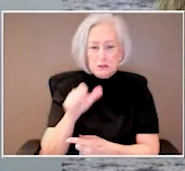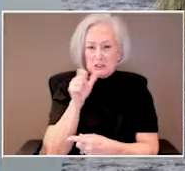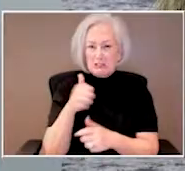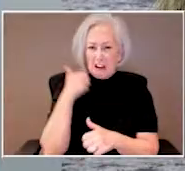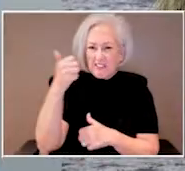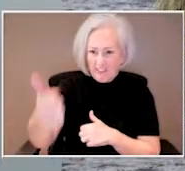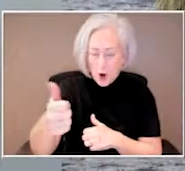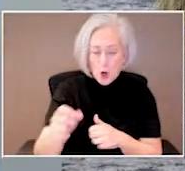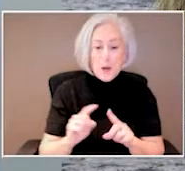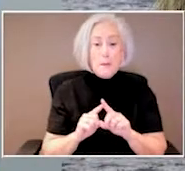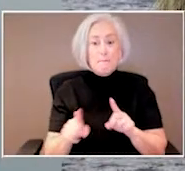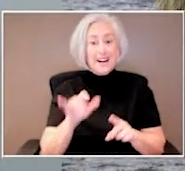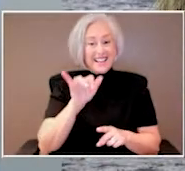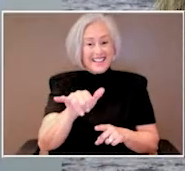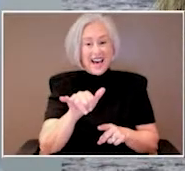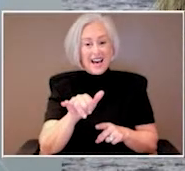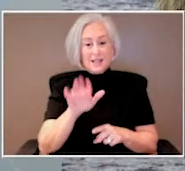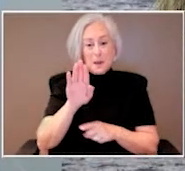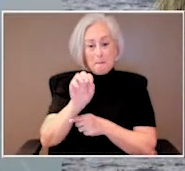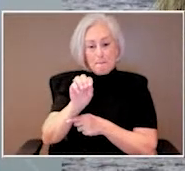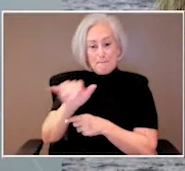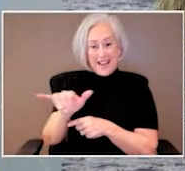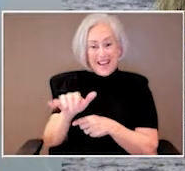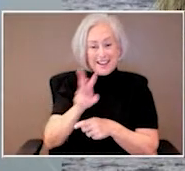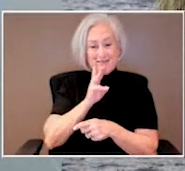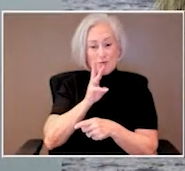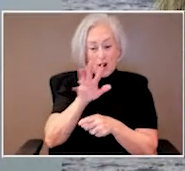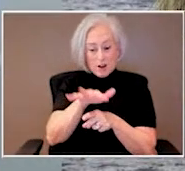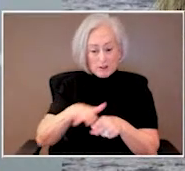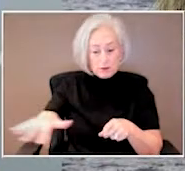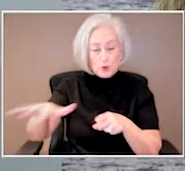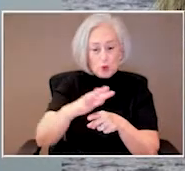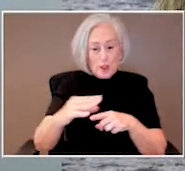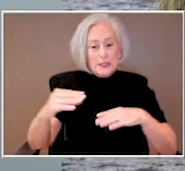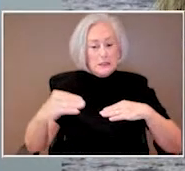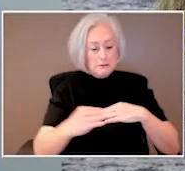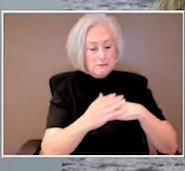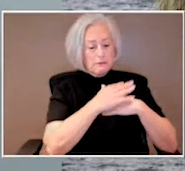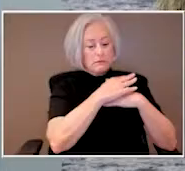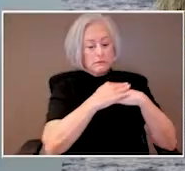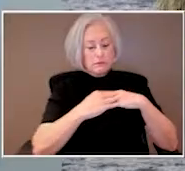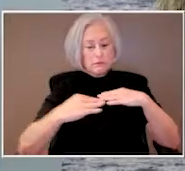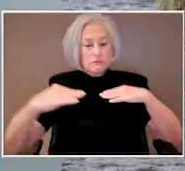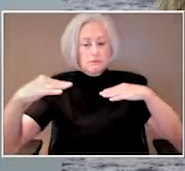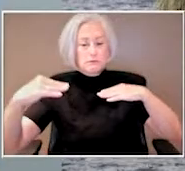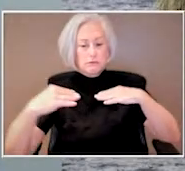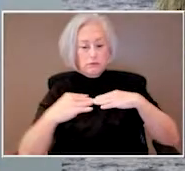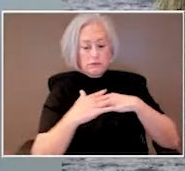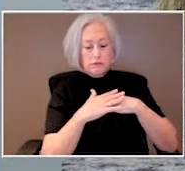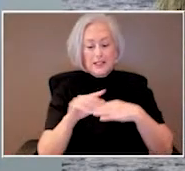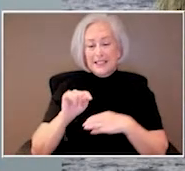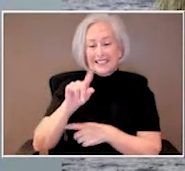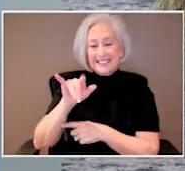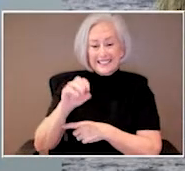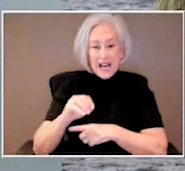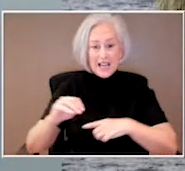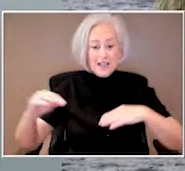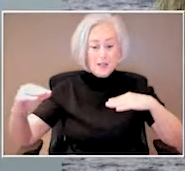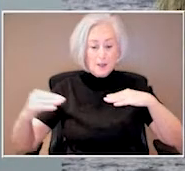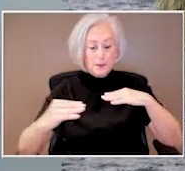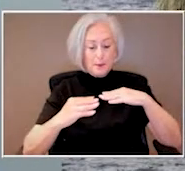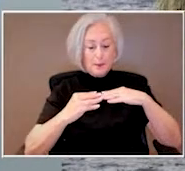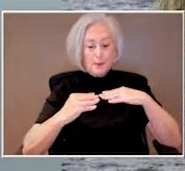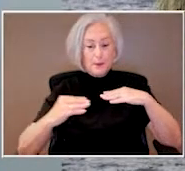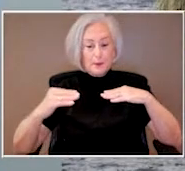particular bay where we're at, there's the tides, and the tide is lower. We can sit on a rock bar, and so